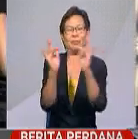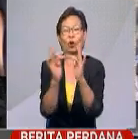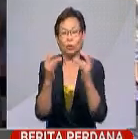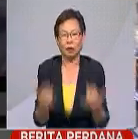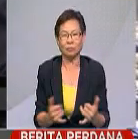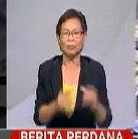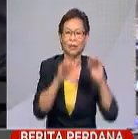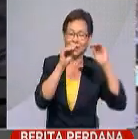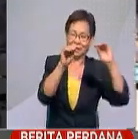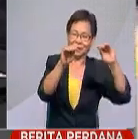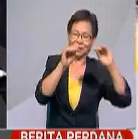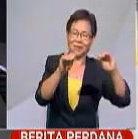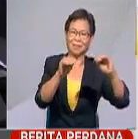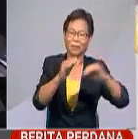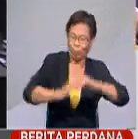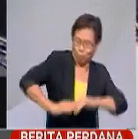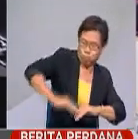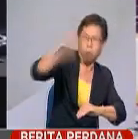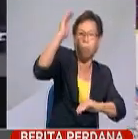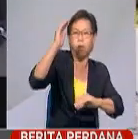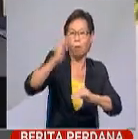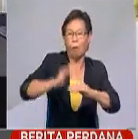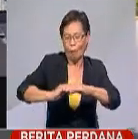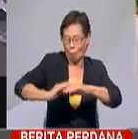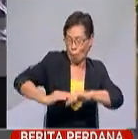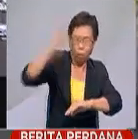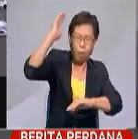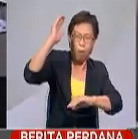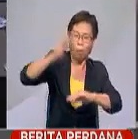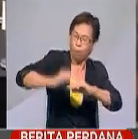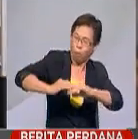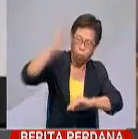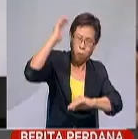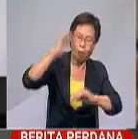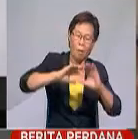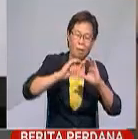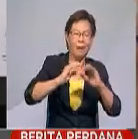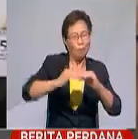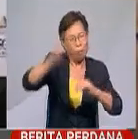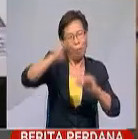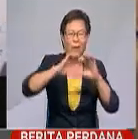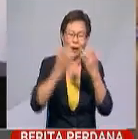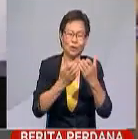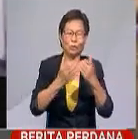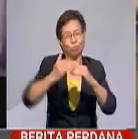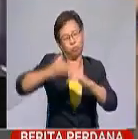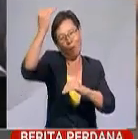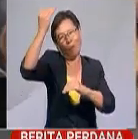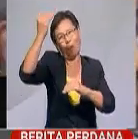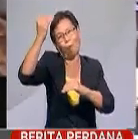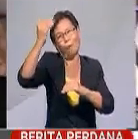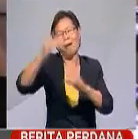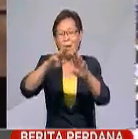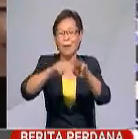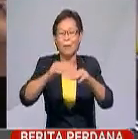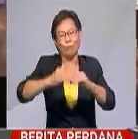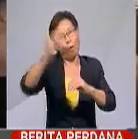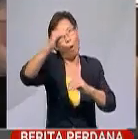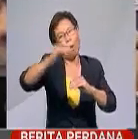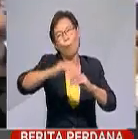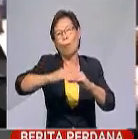Teaching can move beyond the confines of the classroom, while students can learn